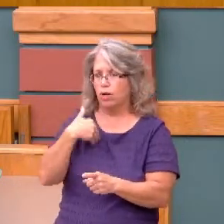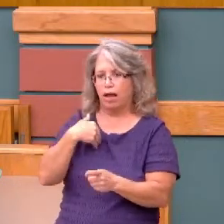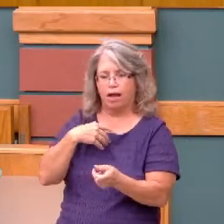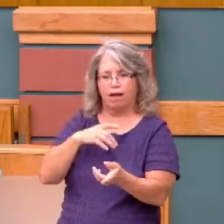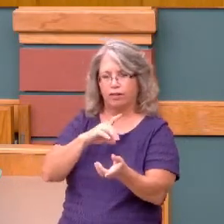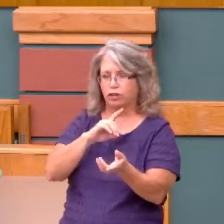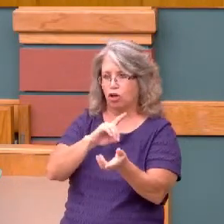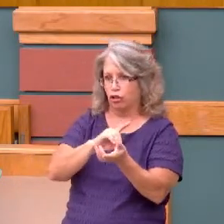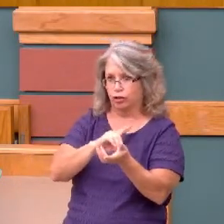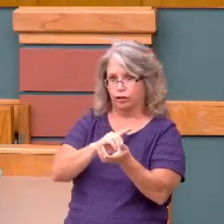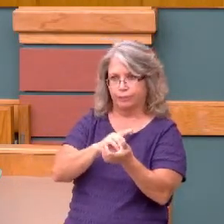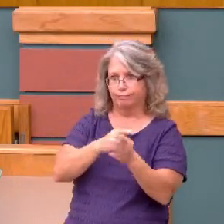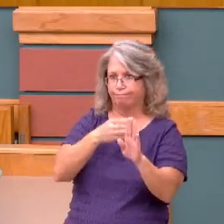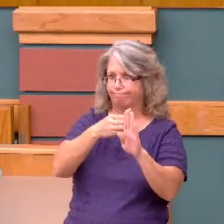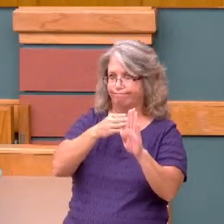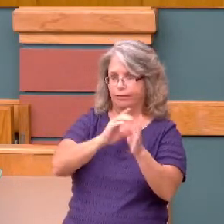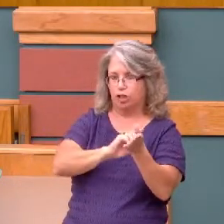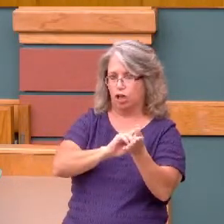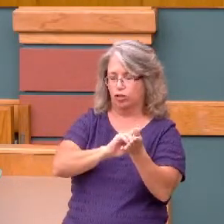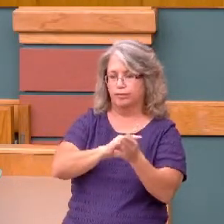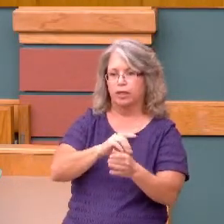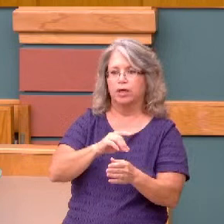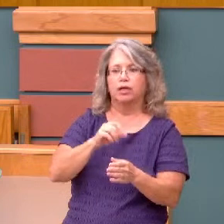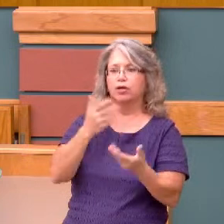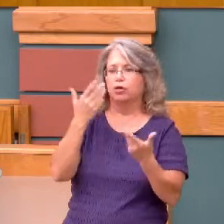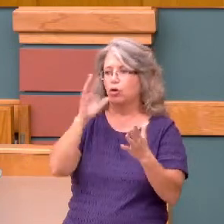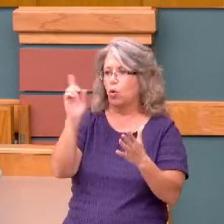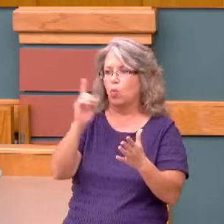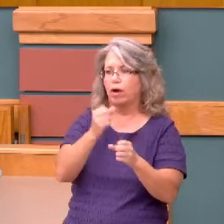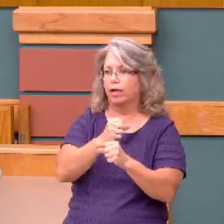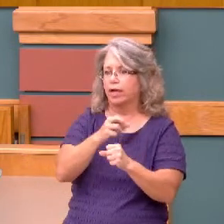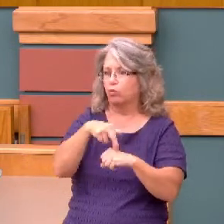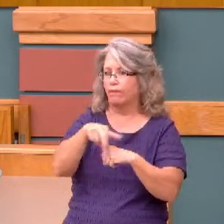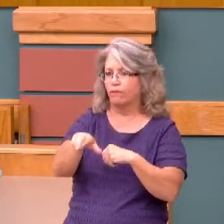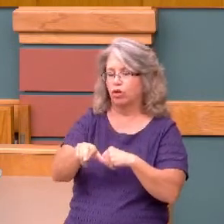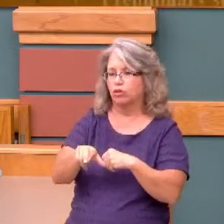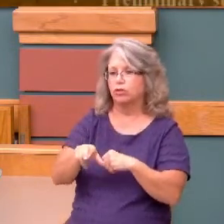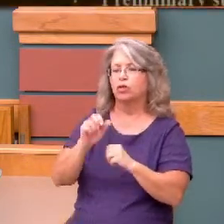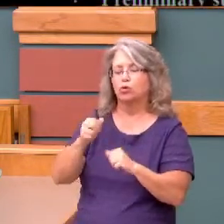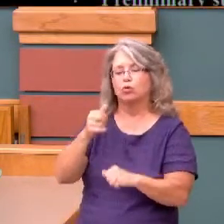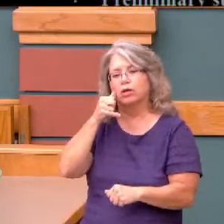get a referral, we have a phone number for you to call. Our number is